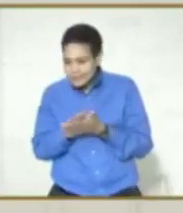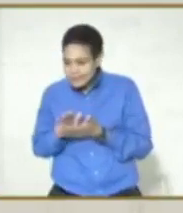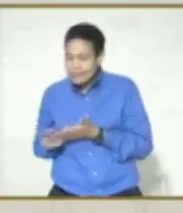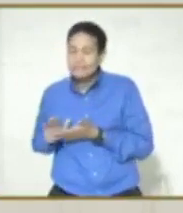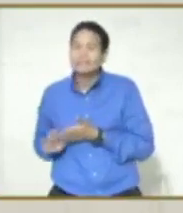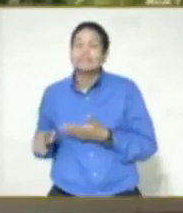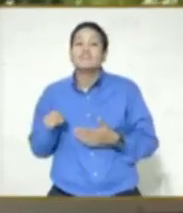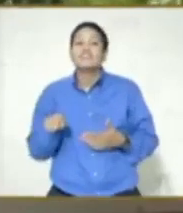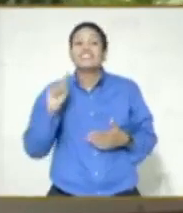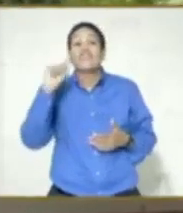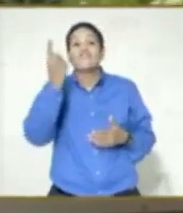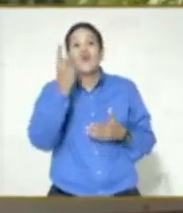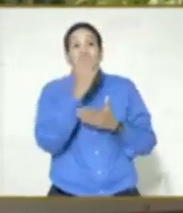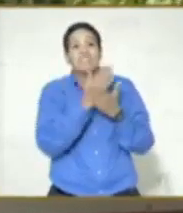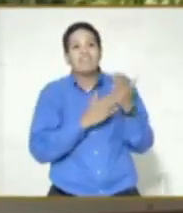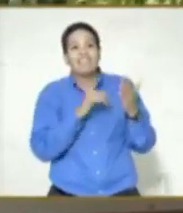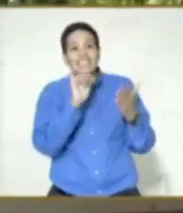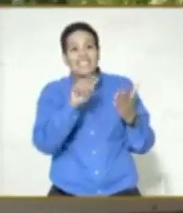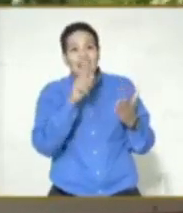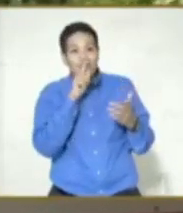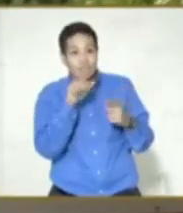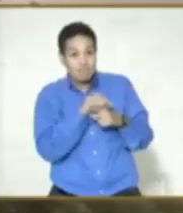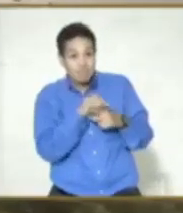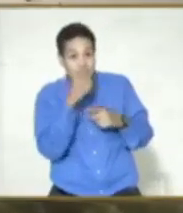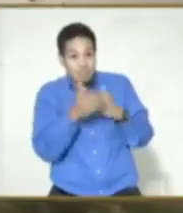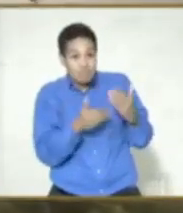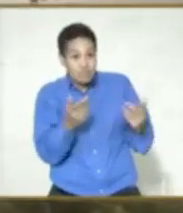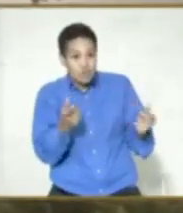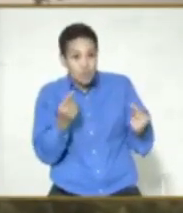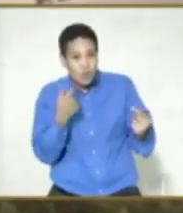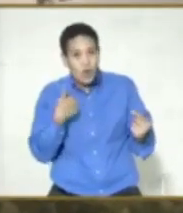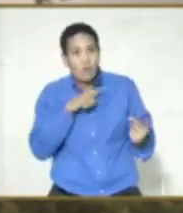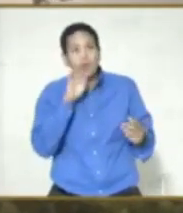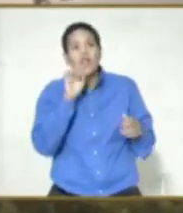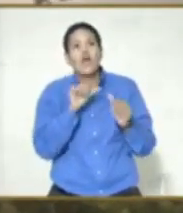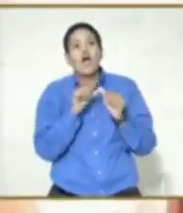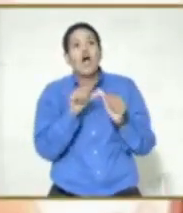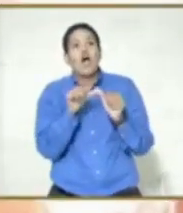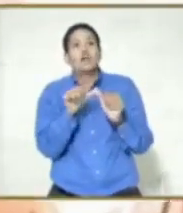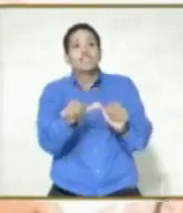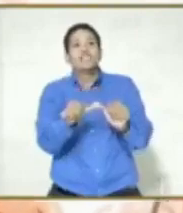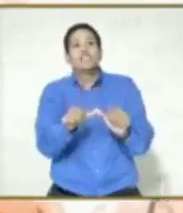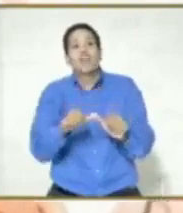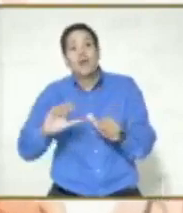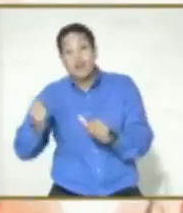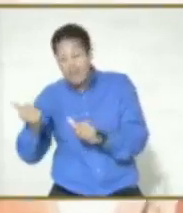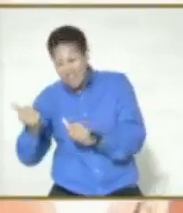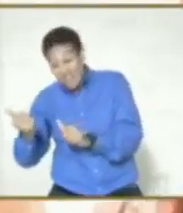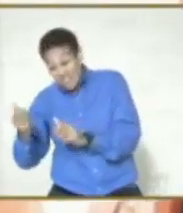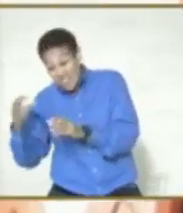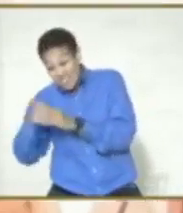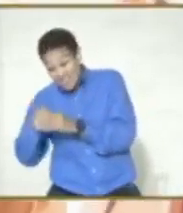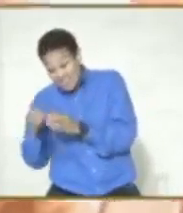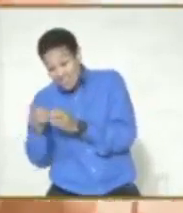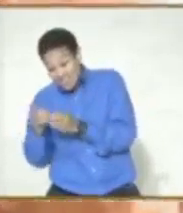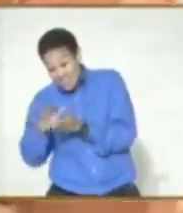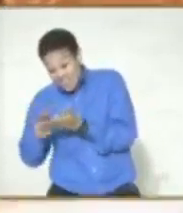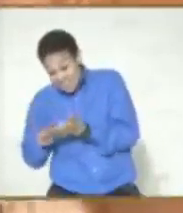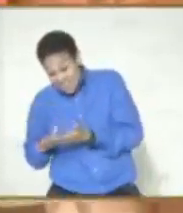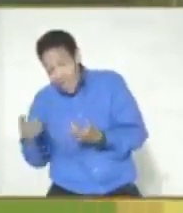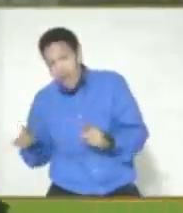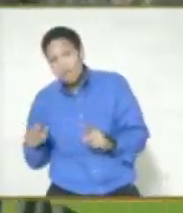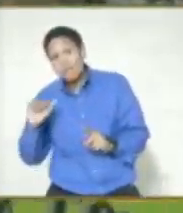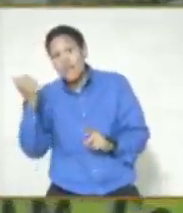first phase of that exercise, and we will continue another phase. Another aspect of